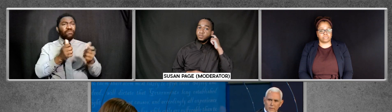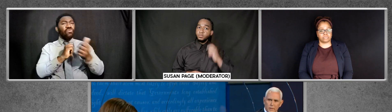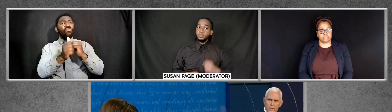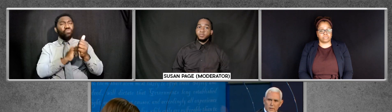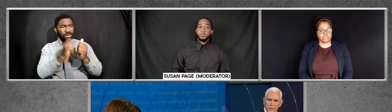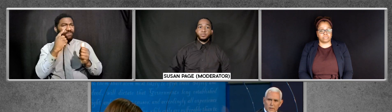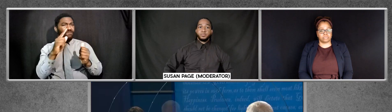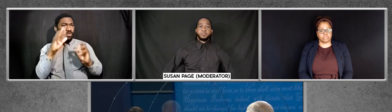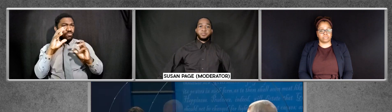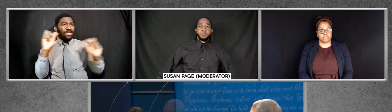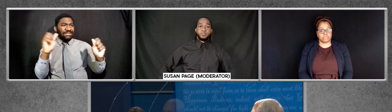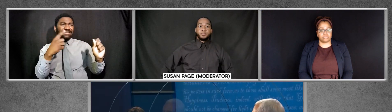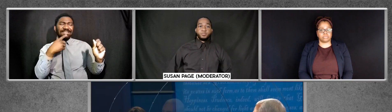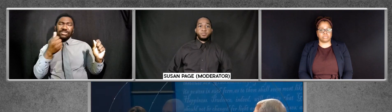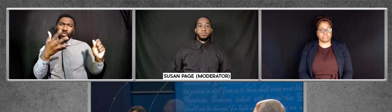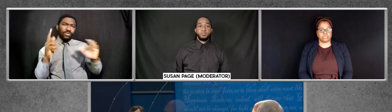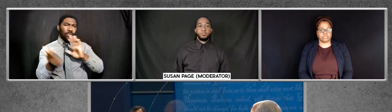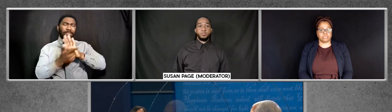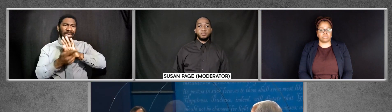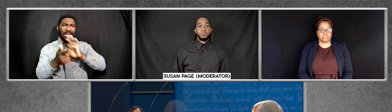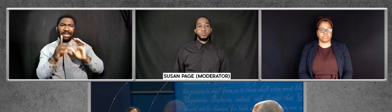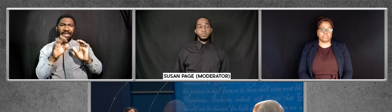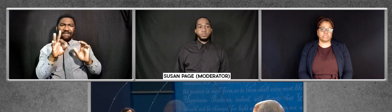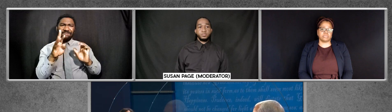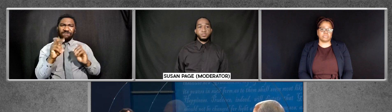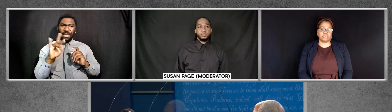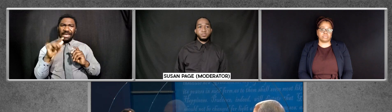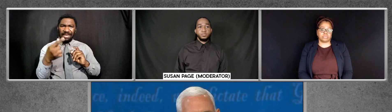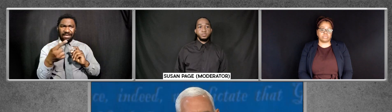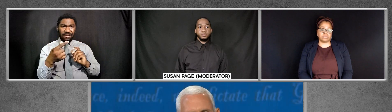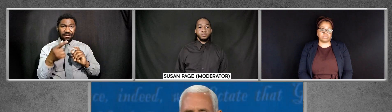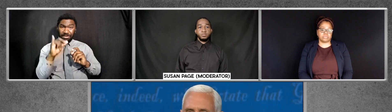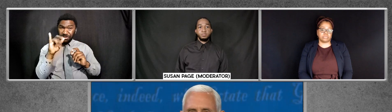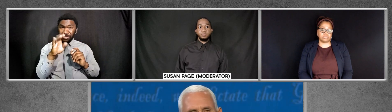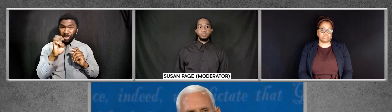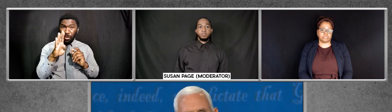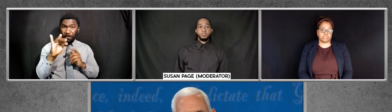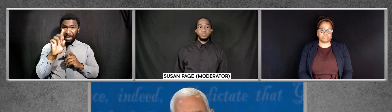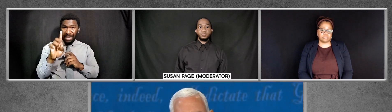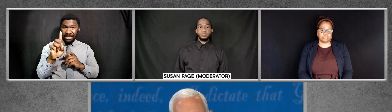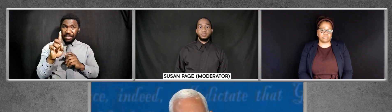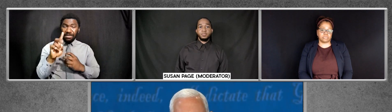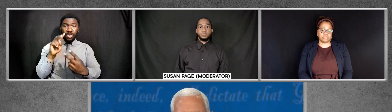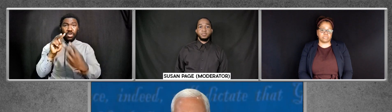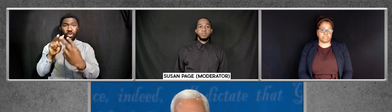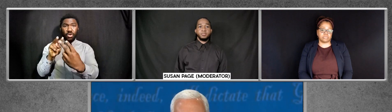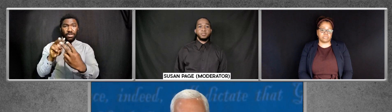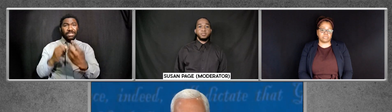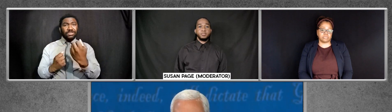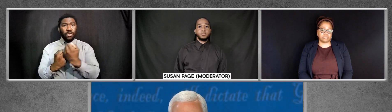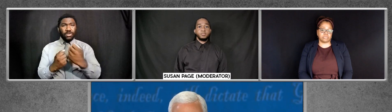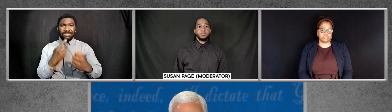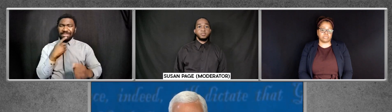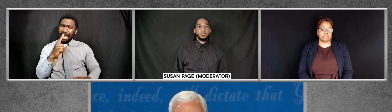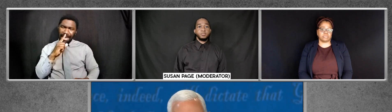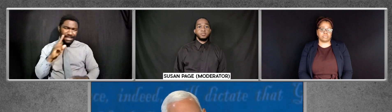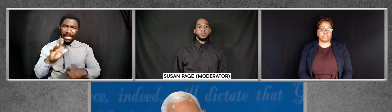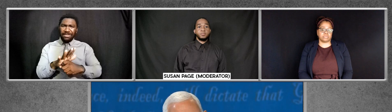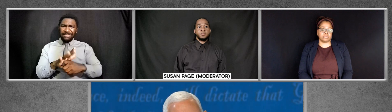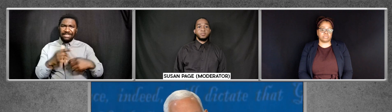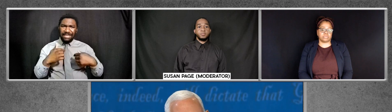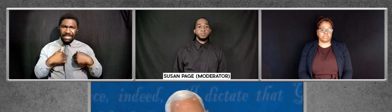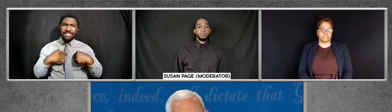fracking. Joe Biden looked at a supporter in the eye and pointed and said, I guarantee